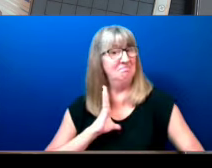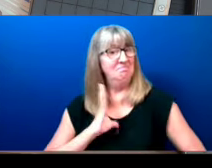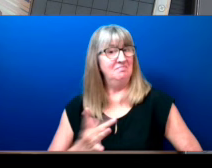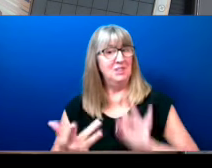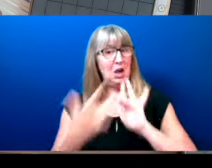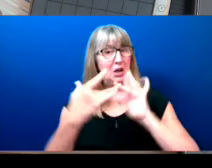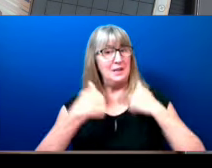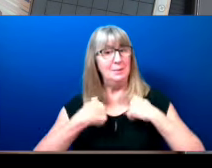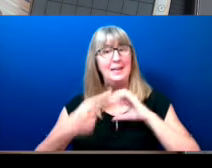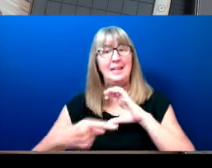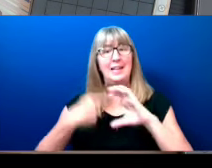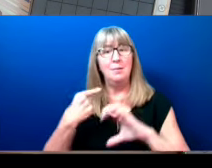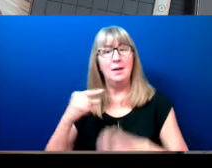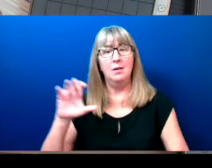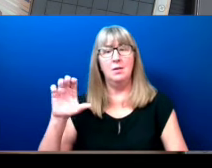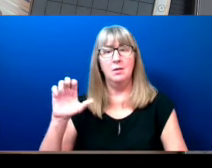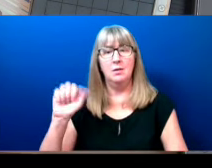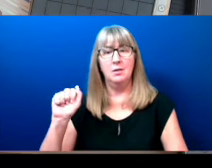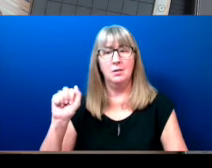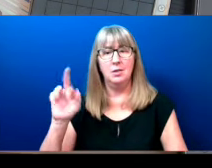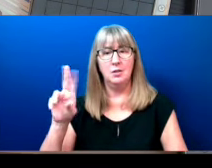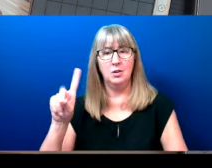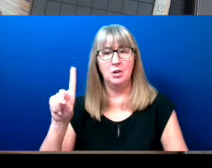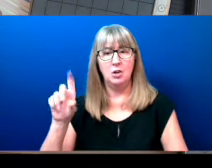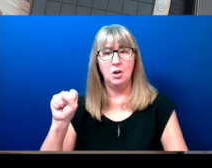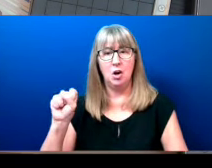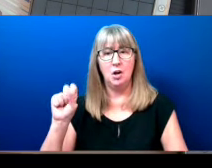me a contact. My email is